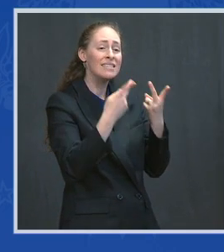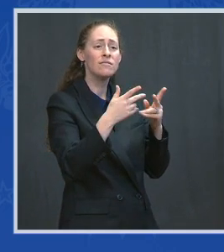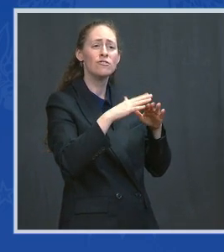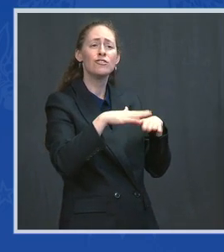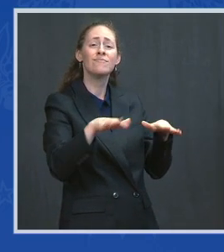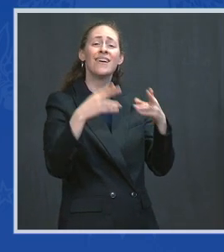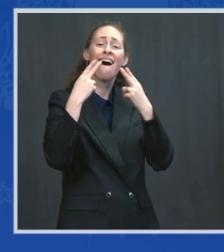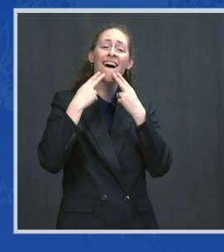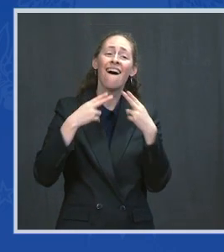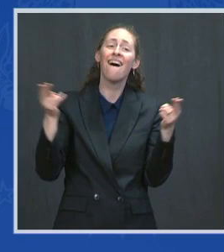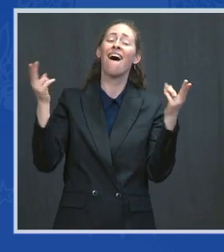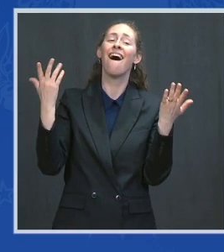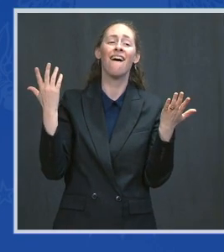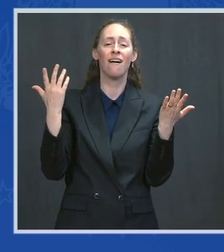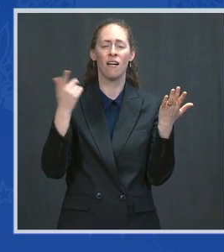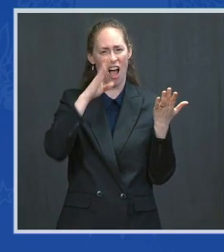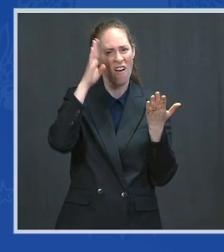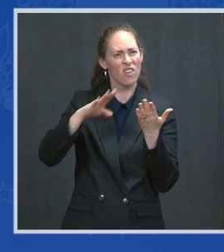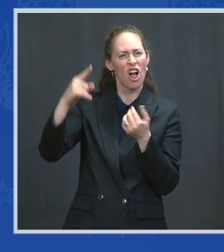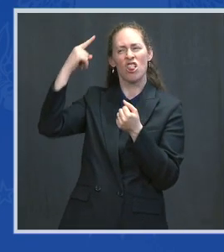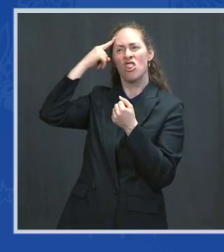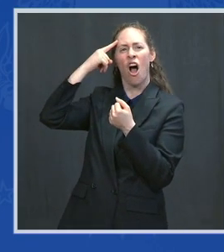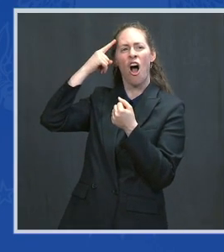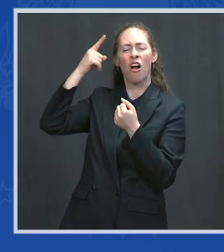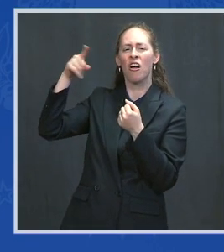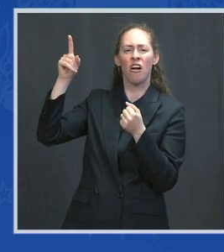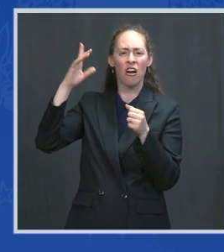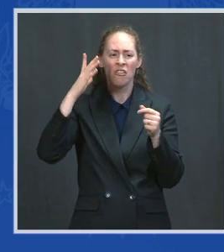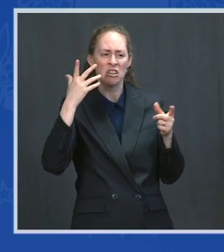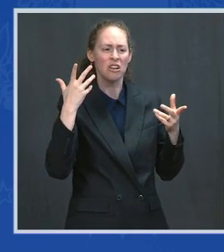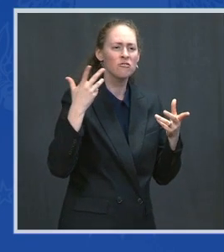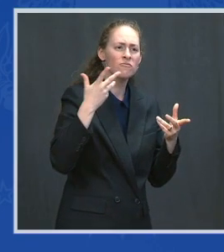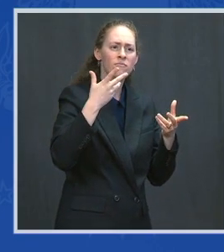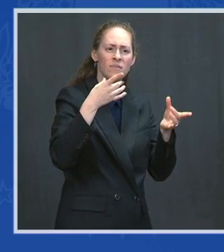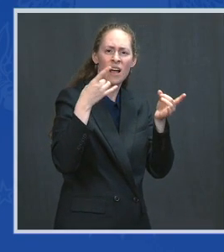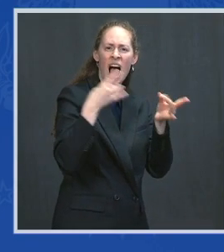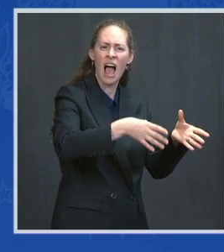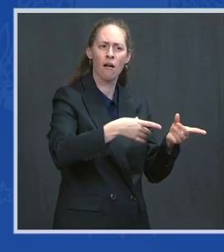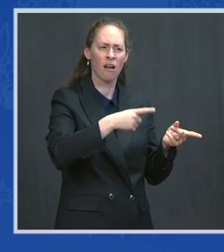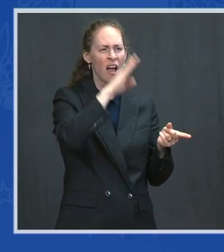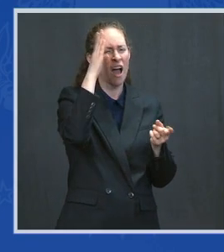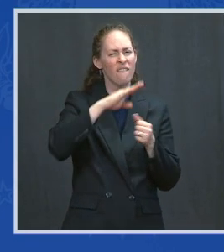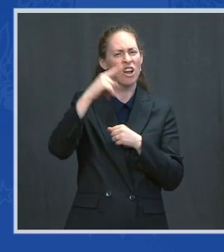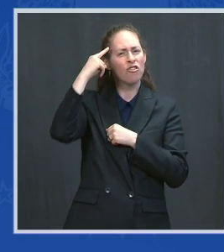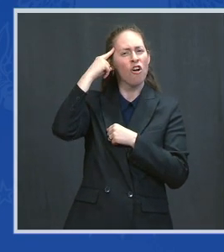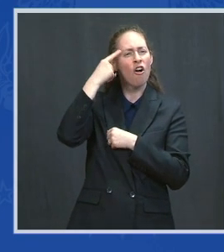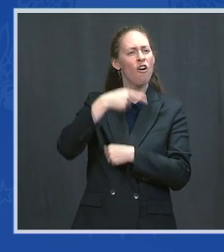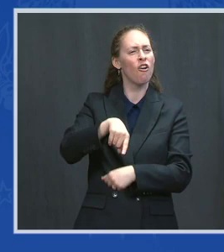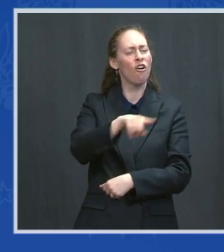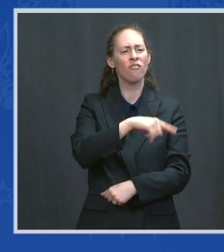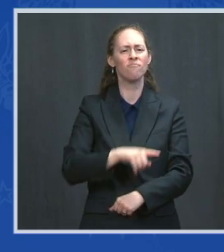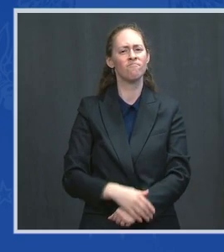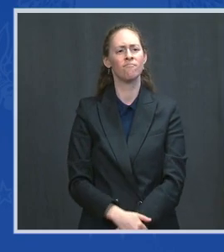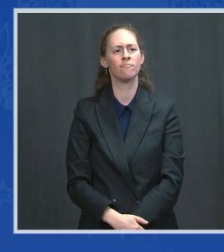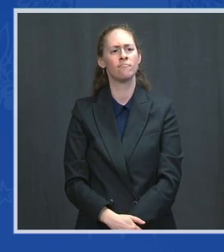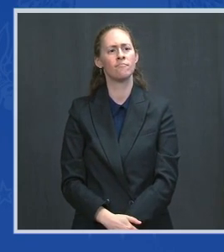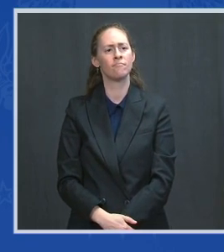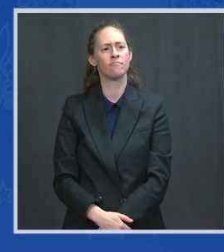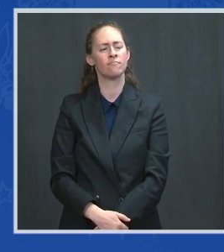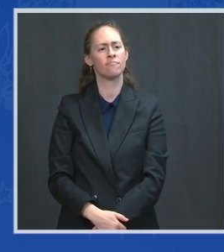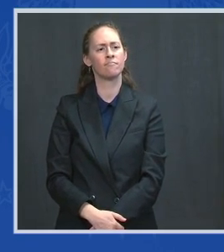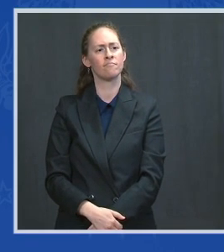Words have consequences, as the senator knows. He preaches it. He understands it.